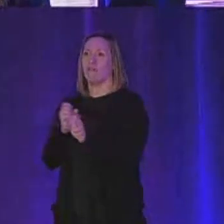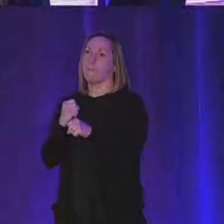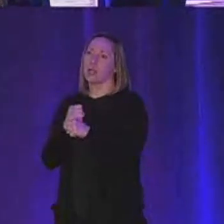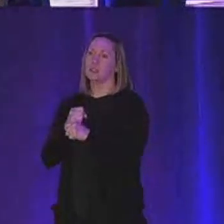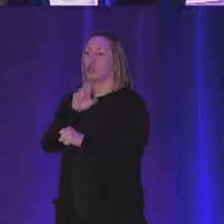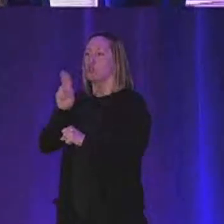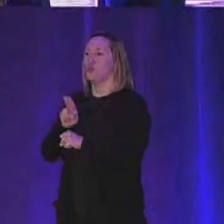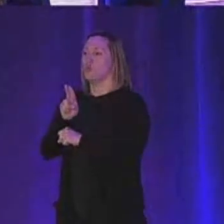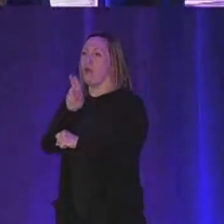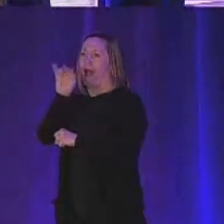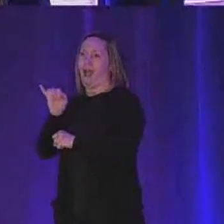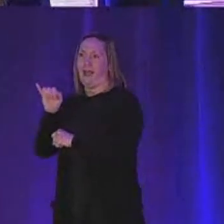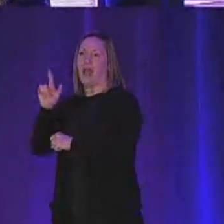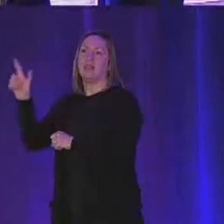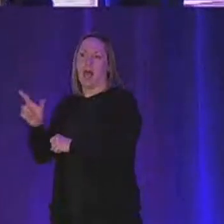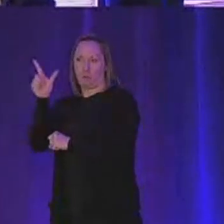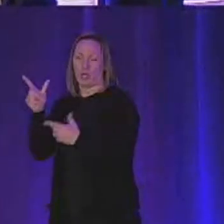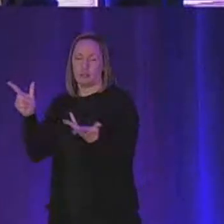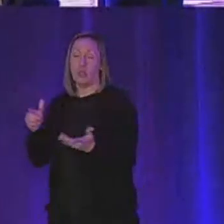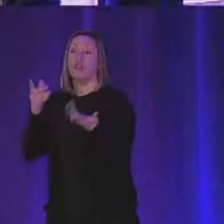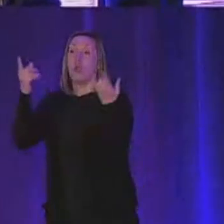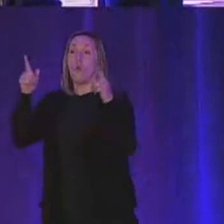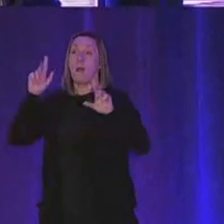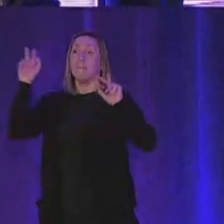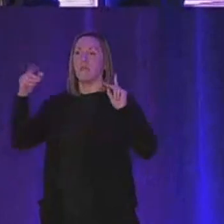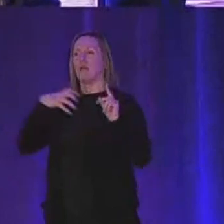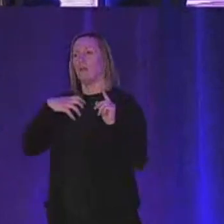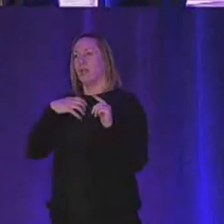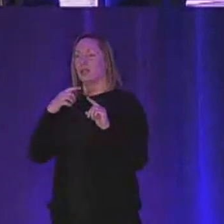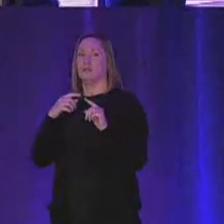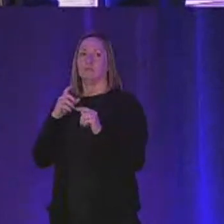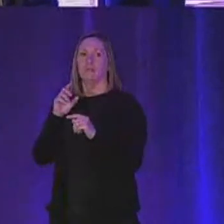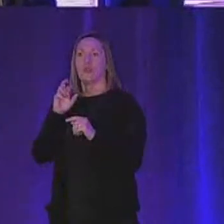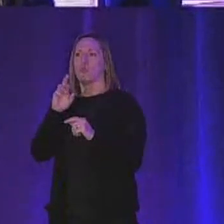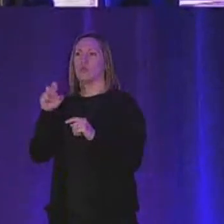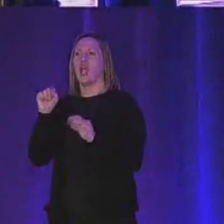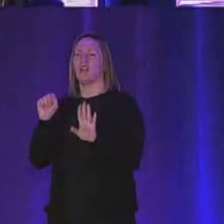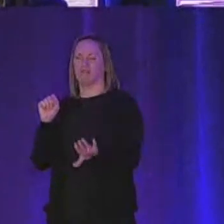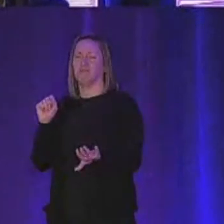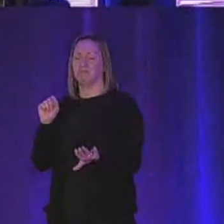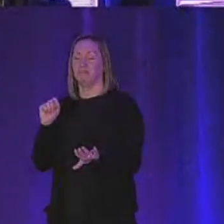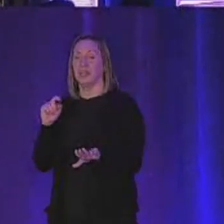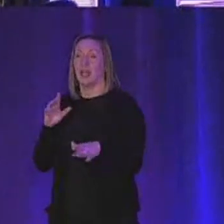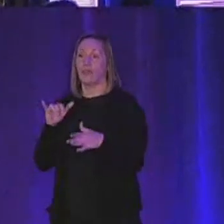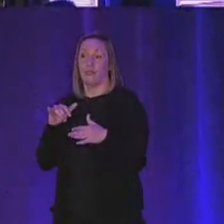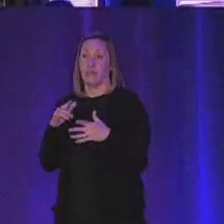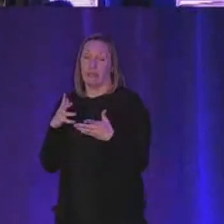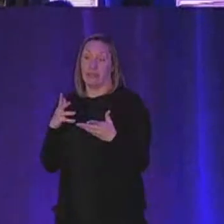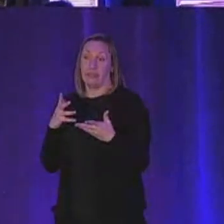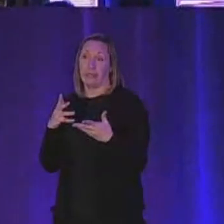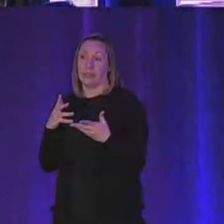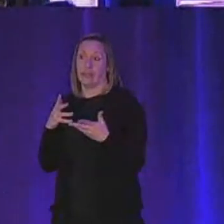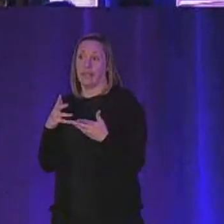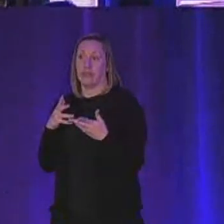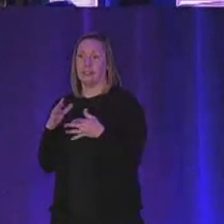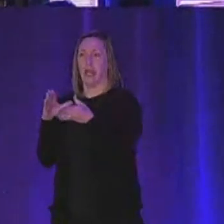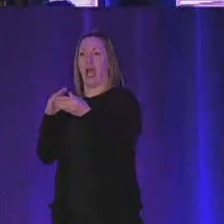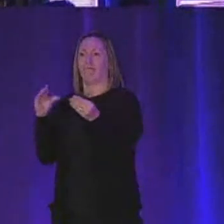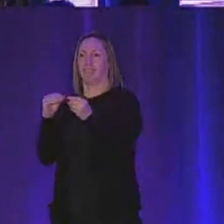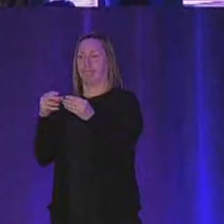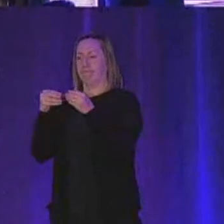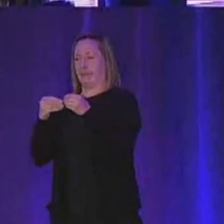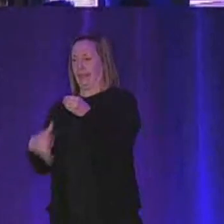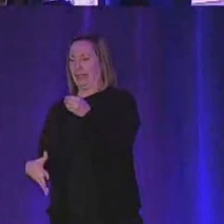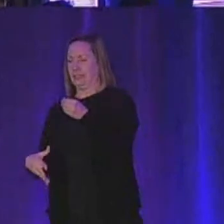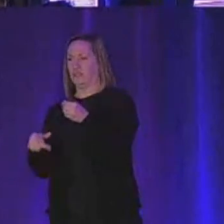libraries, okay? So what people complain about with React, this is an anecdotal list of things I